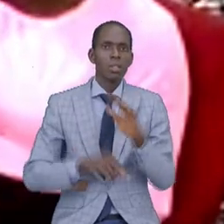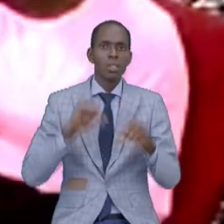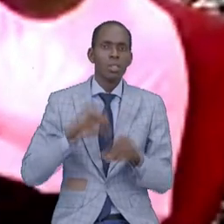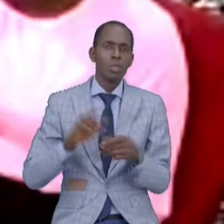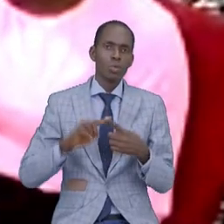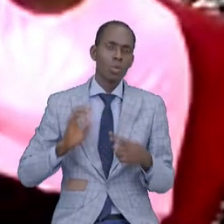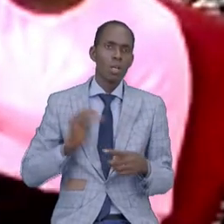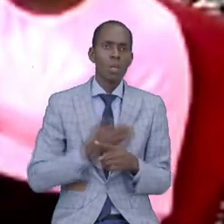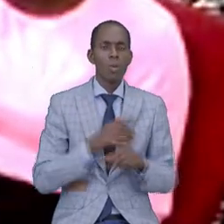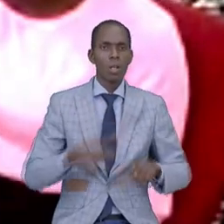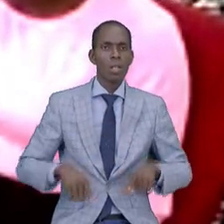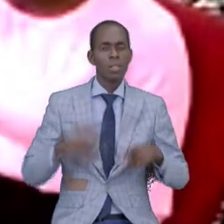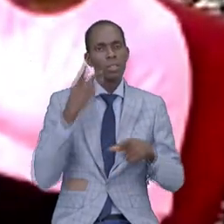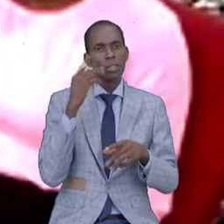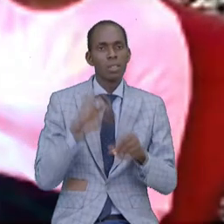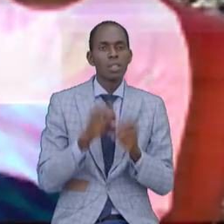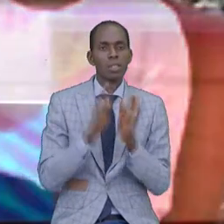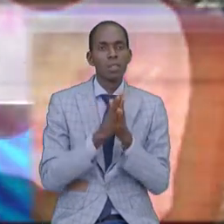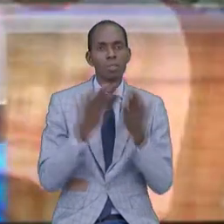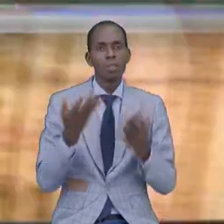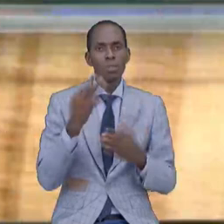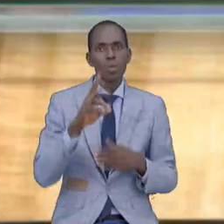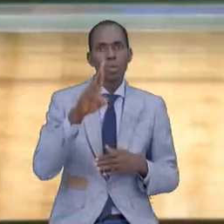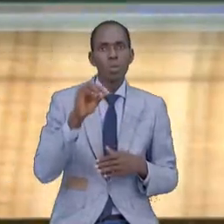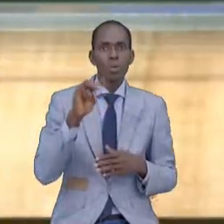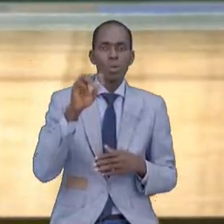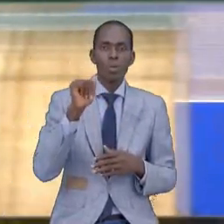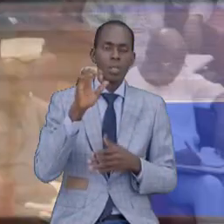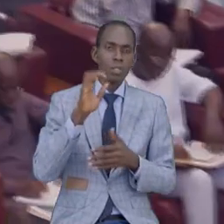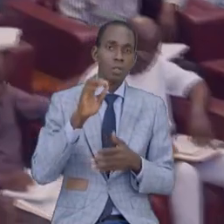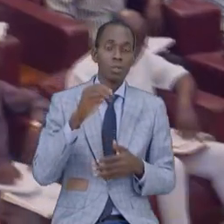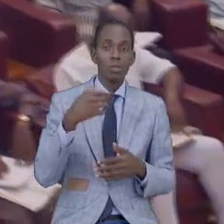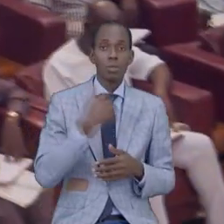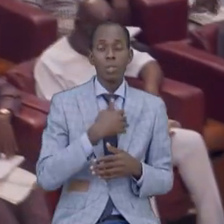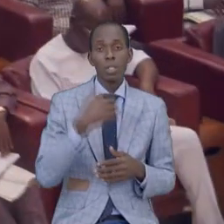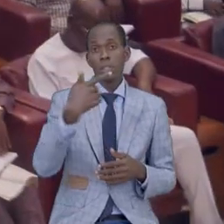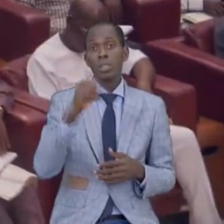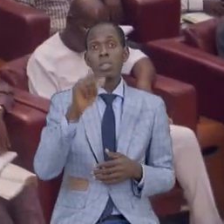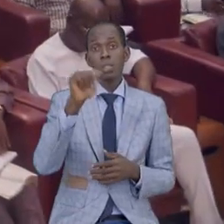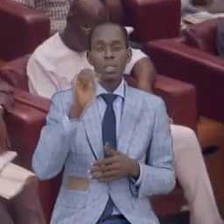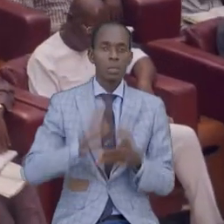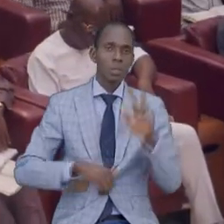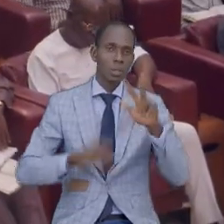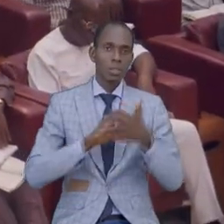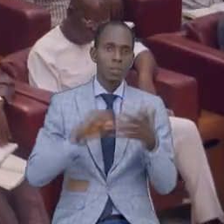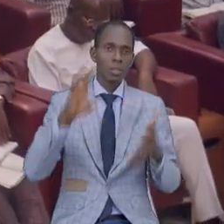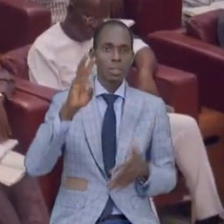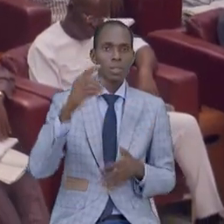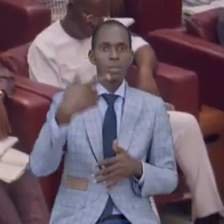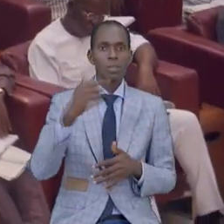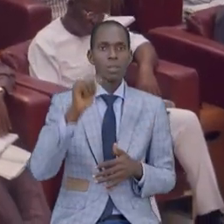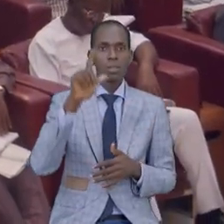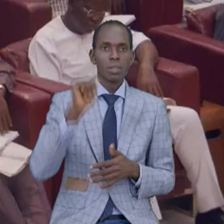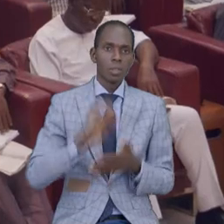our lives. Look at Romans verse 7 here, Galatians chapter 3 verse 7. It tells us,